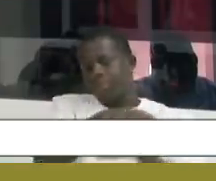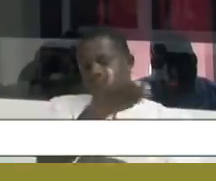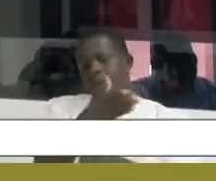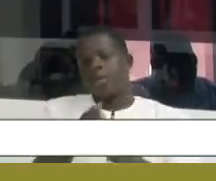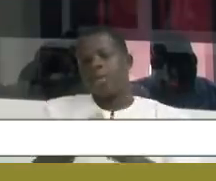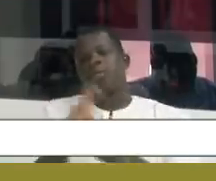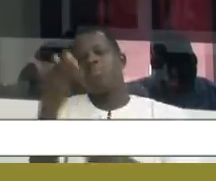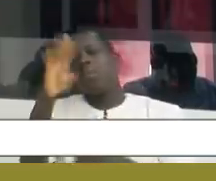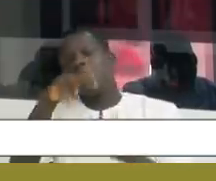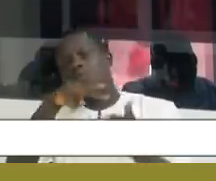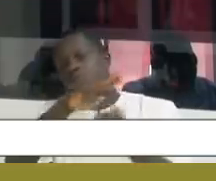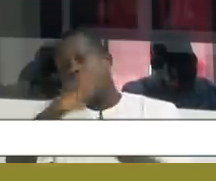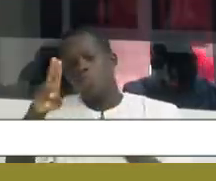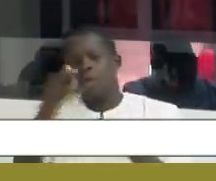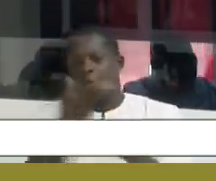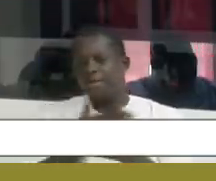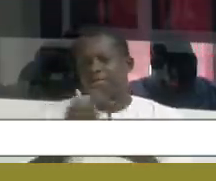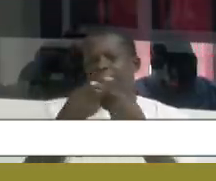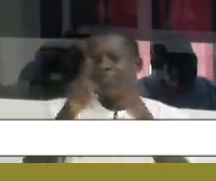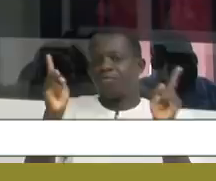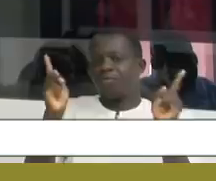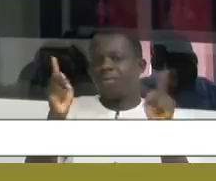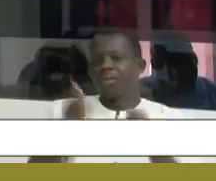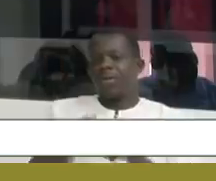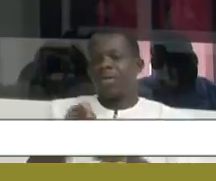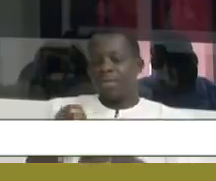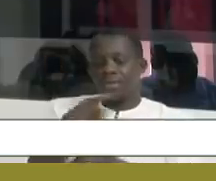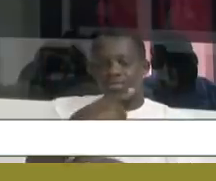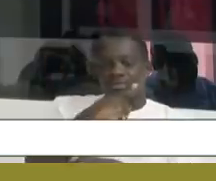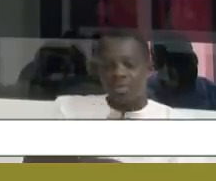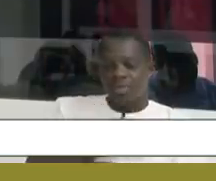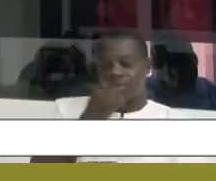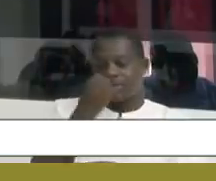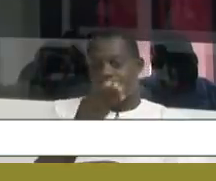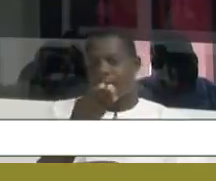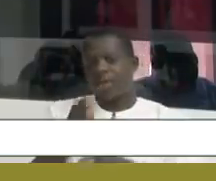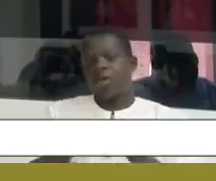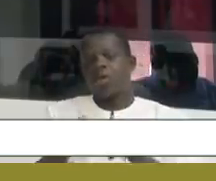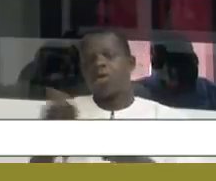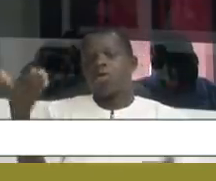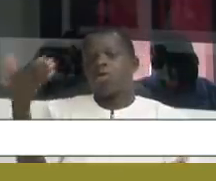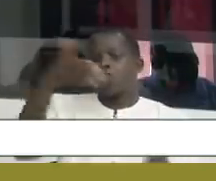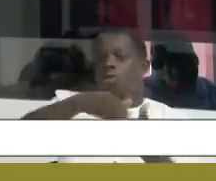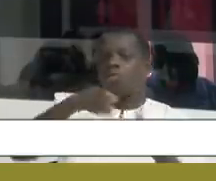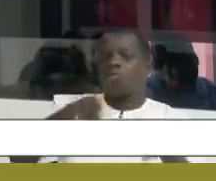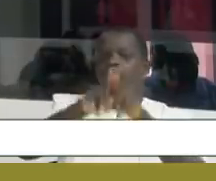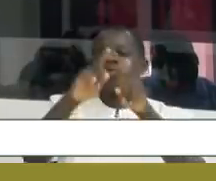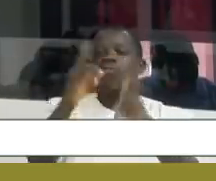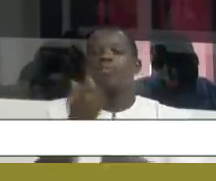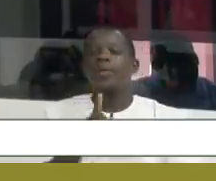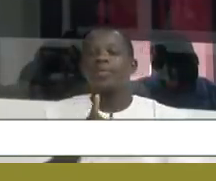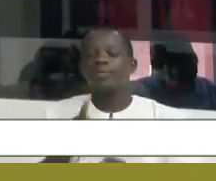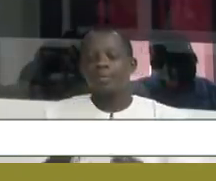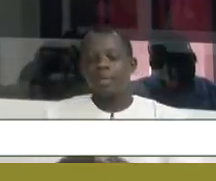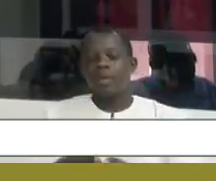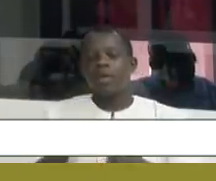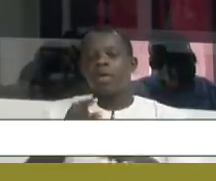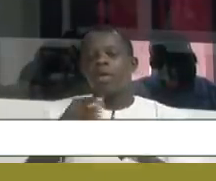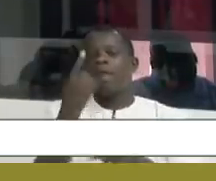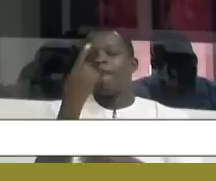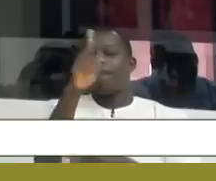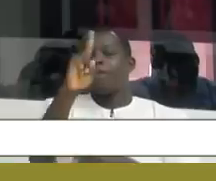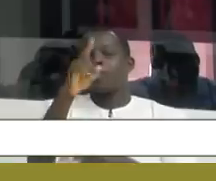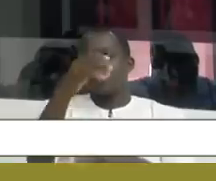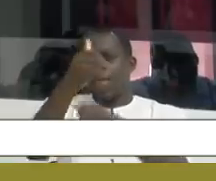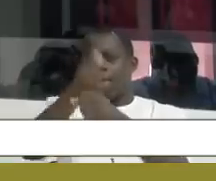contradiction. This guy said they came with the first aid kit, and somebody said you cannot